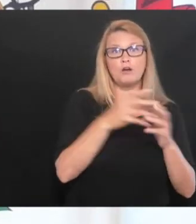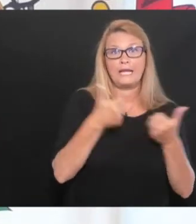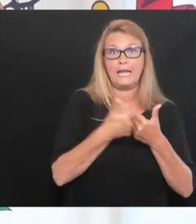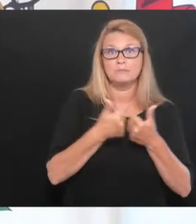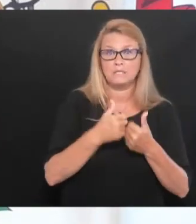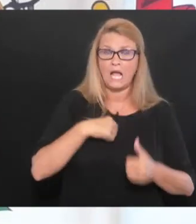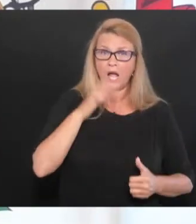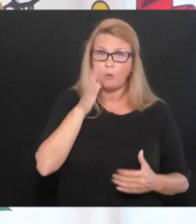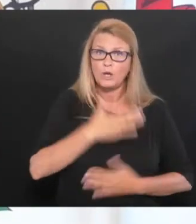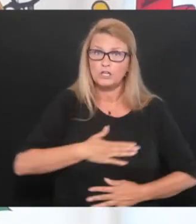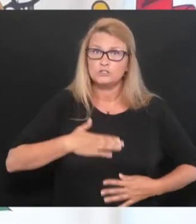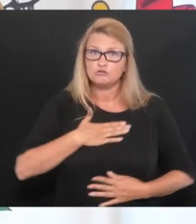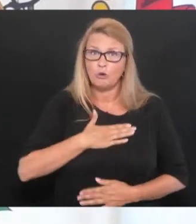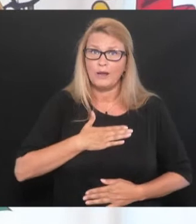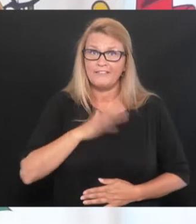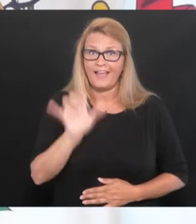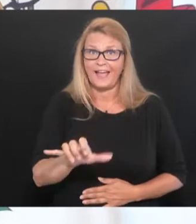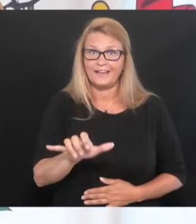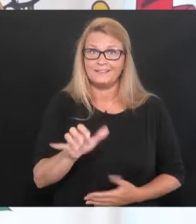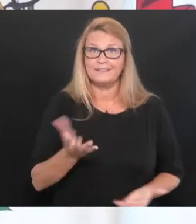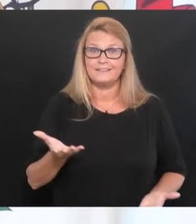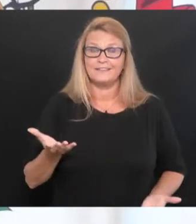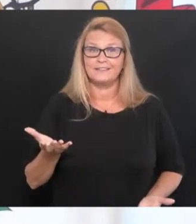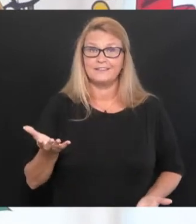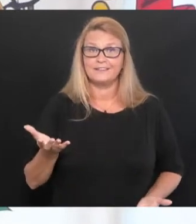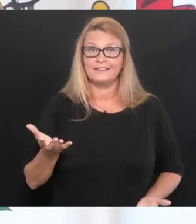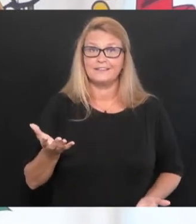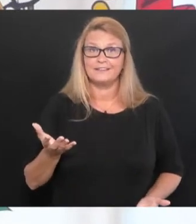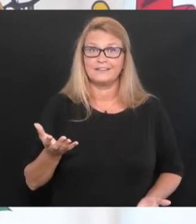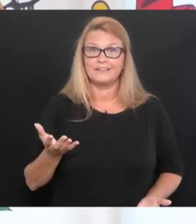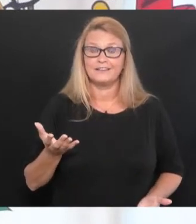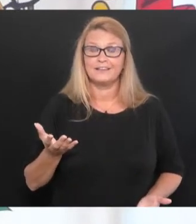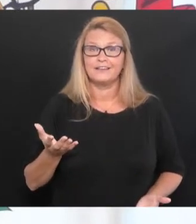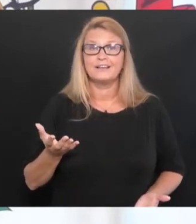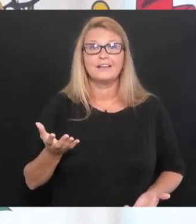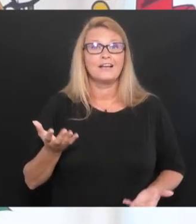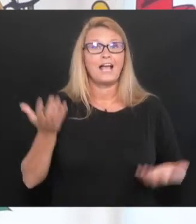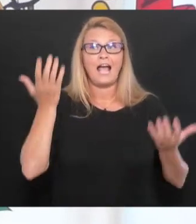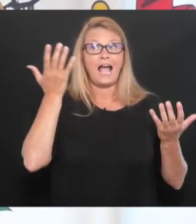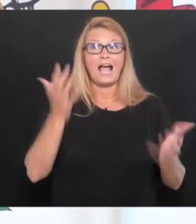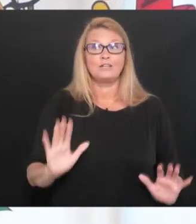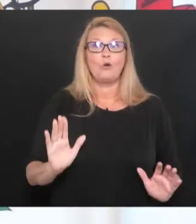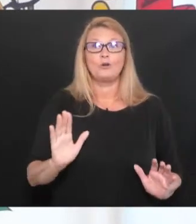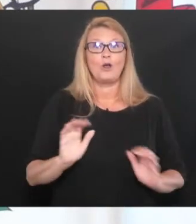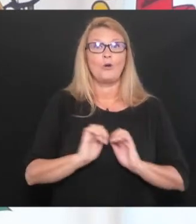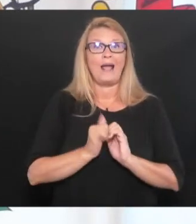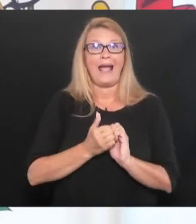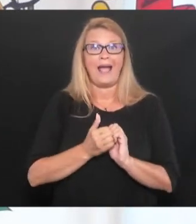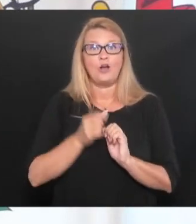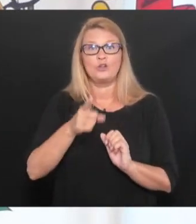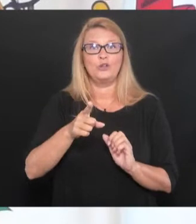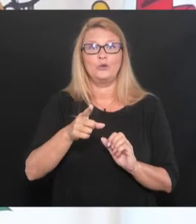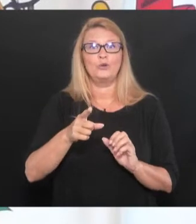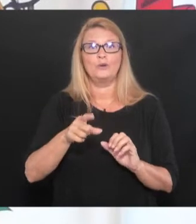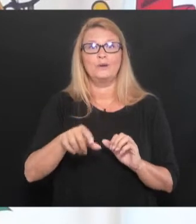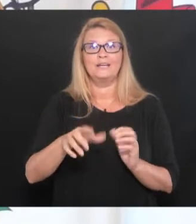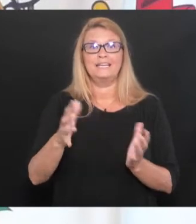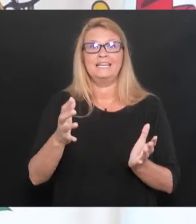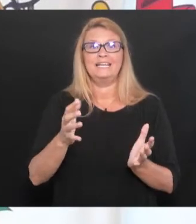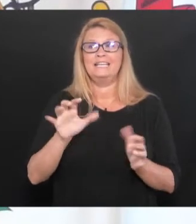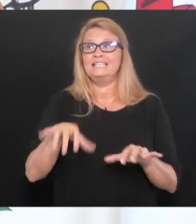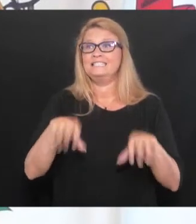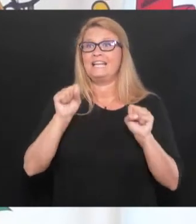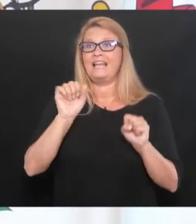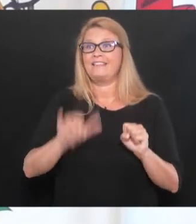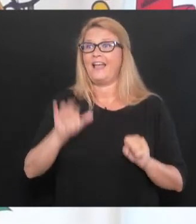that and everything. Absolutely. I don't know how you do it. I just don't know how you do it if you're not